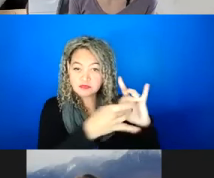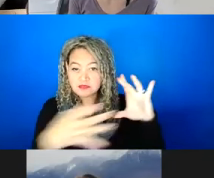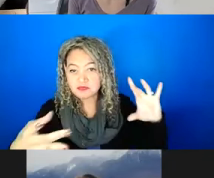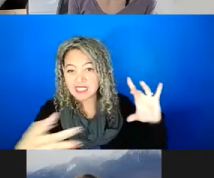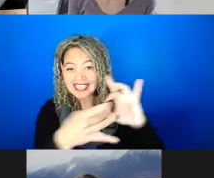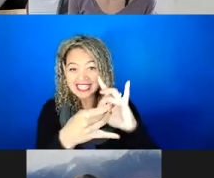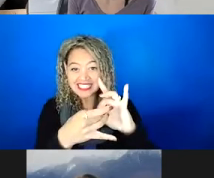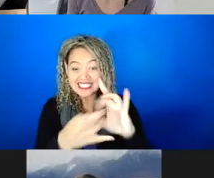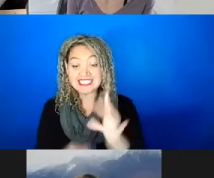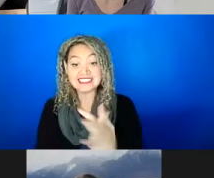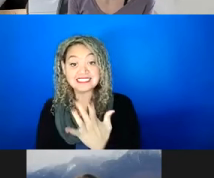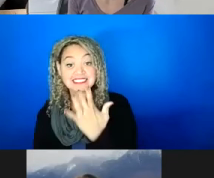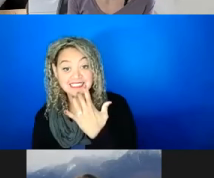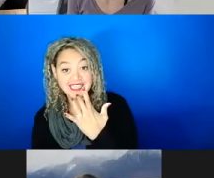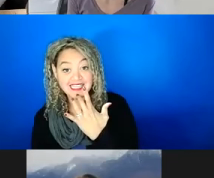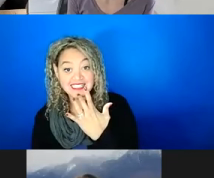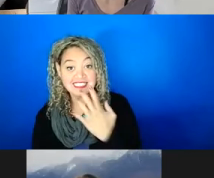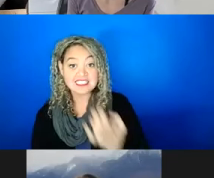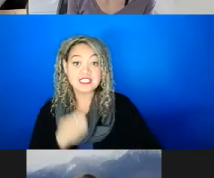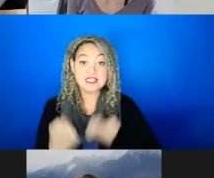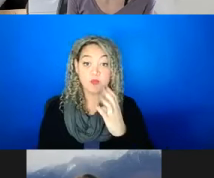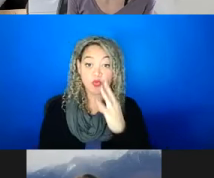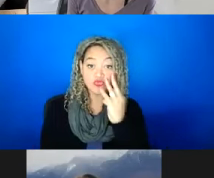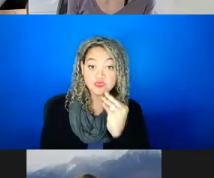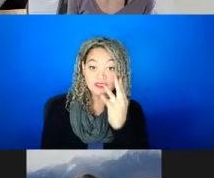taste and emotional experience.